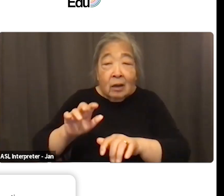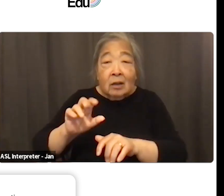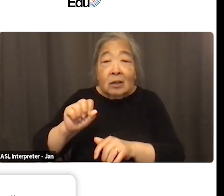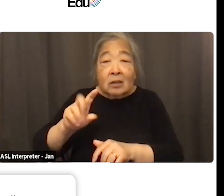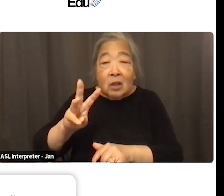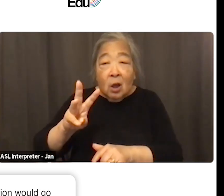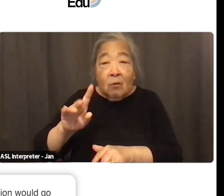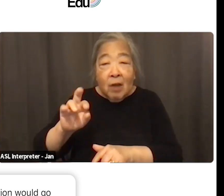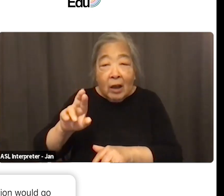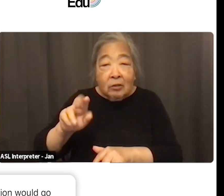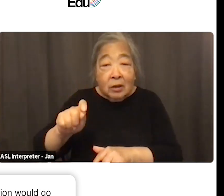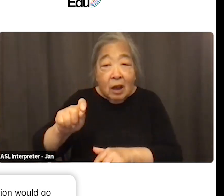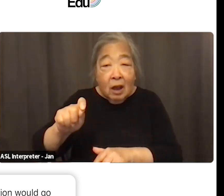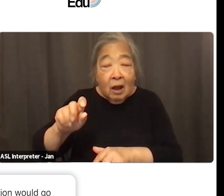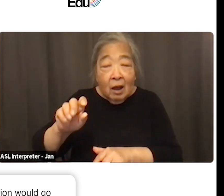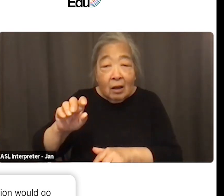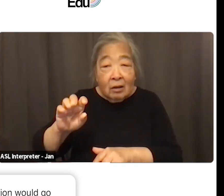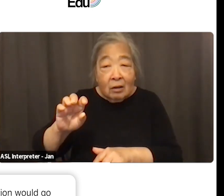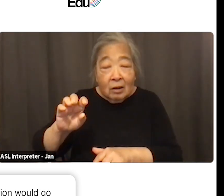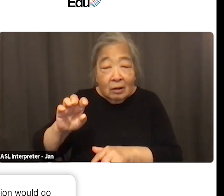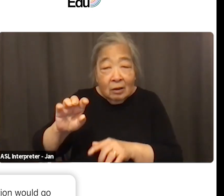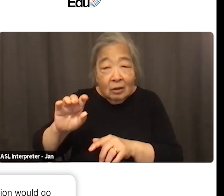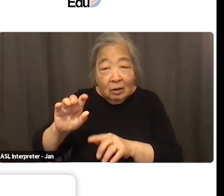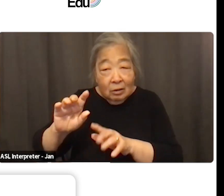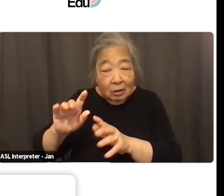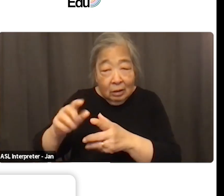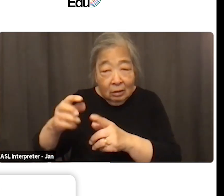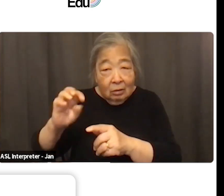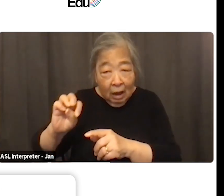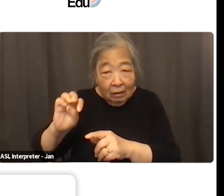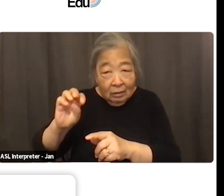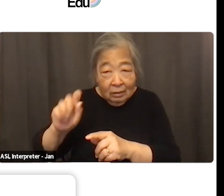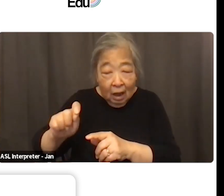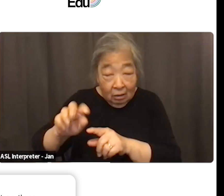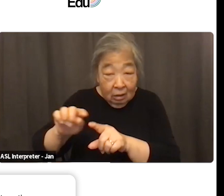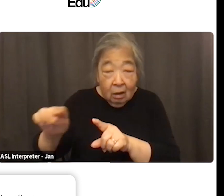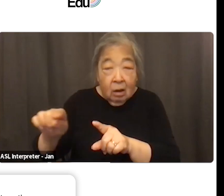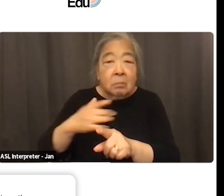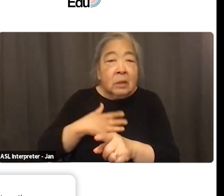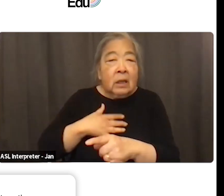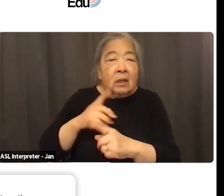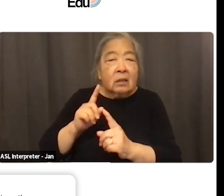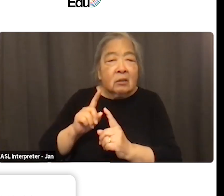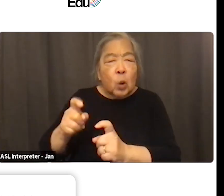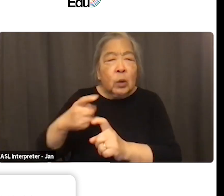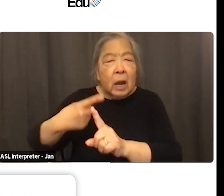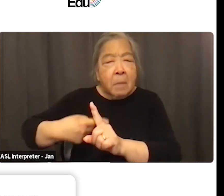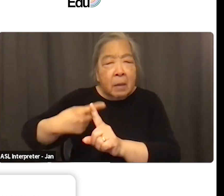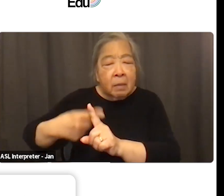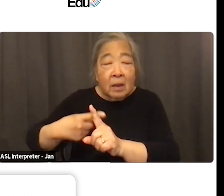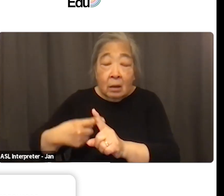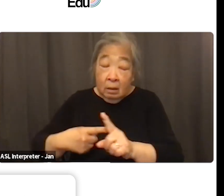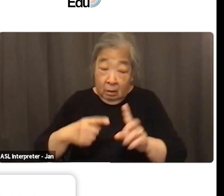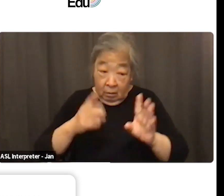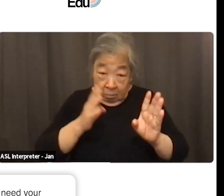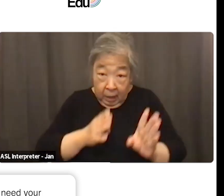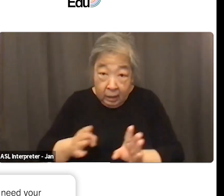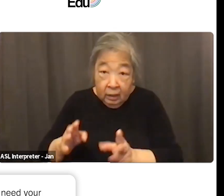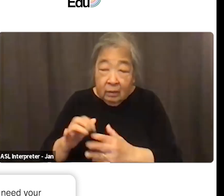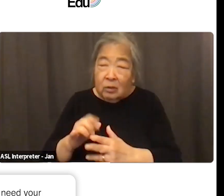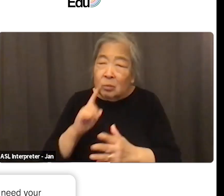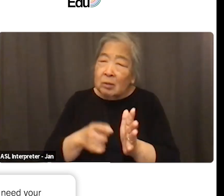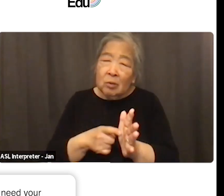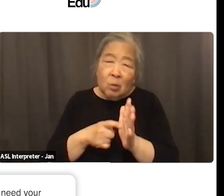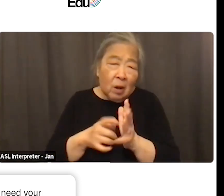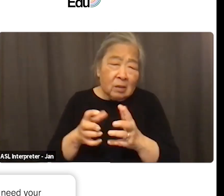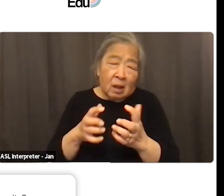make a donation. A monthly donation would go a long way. Putting this together takes a lot of resources, and we